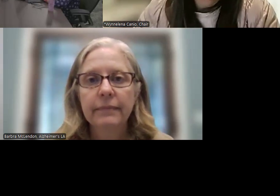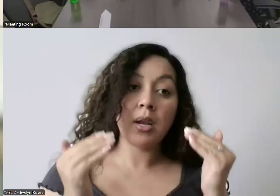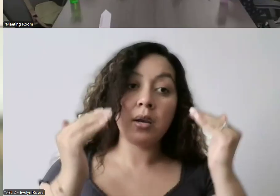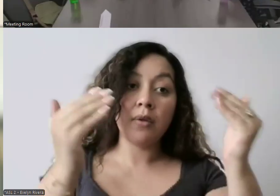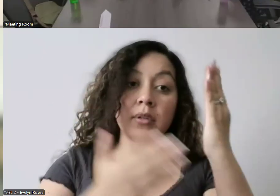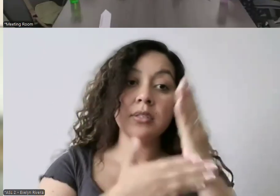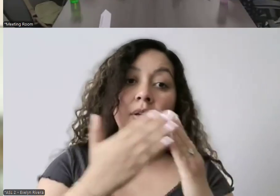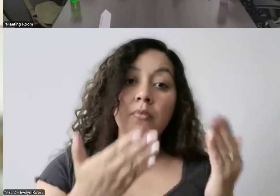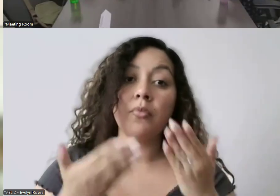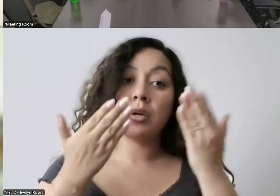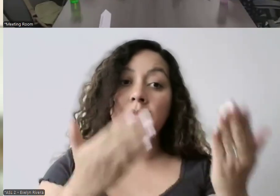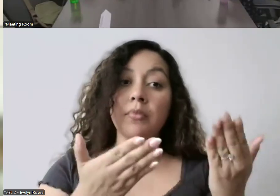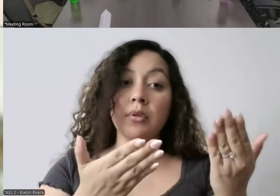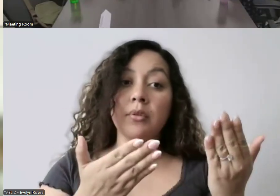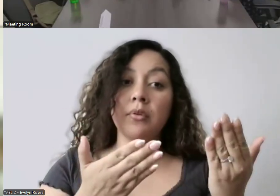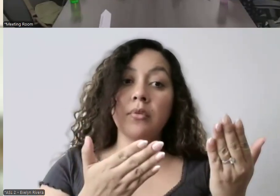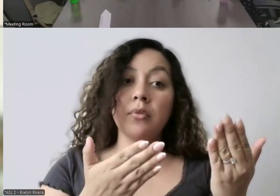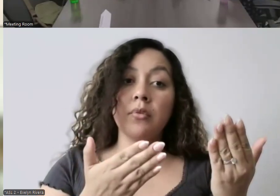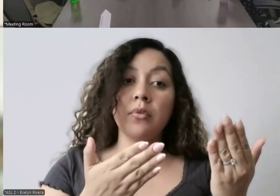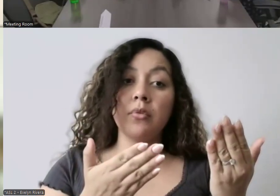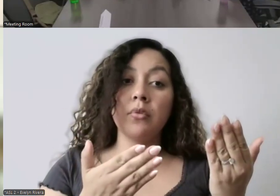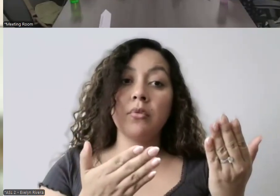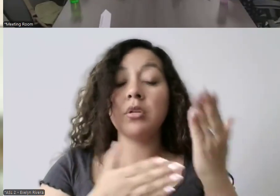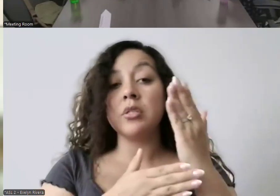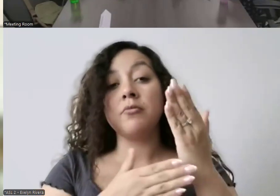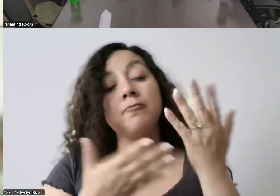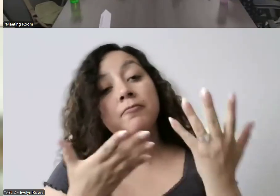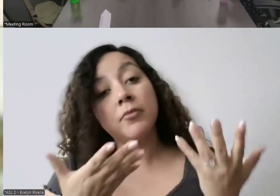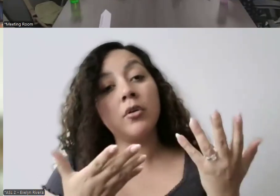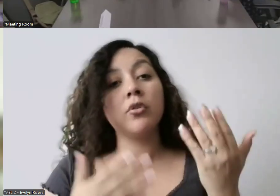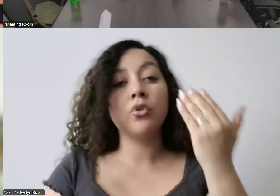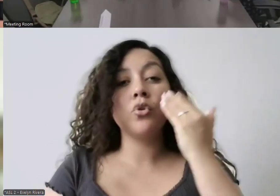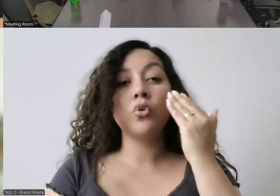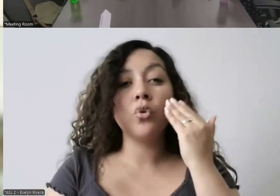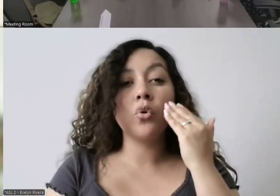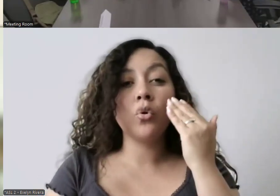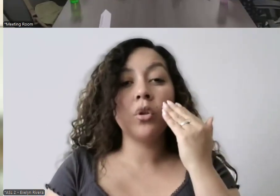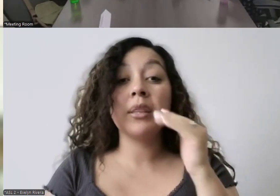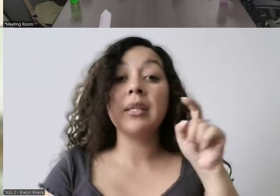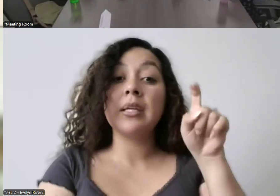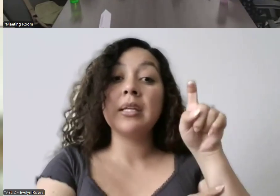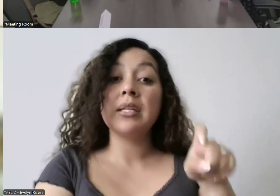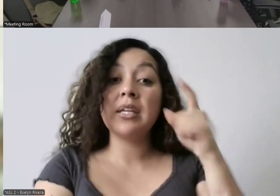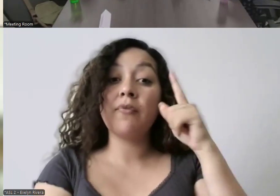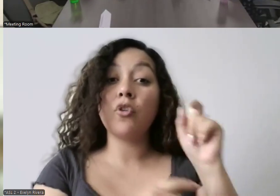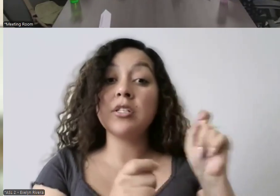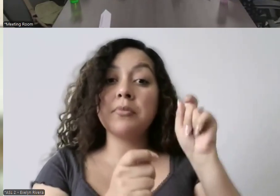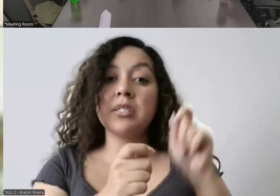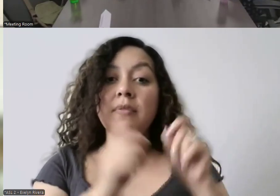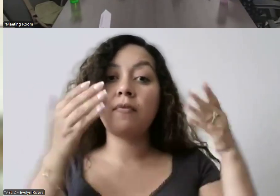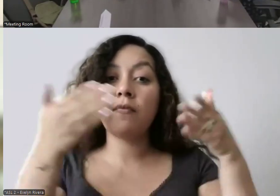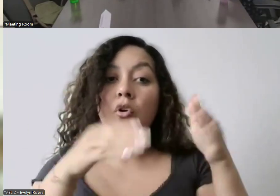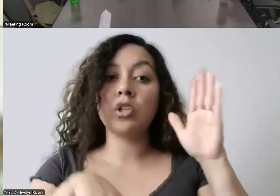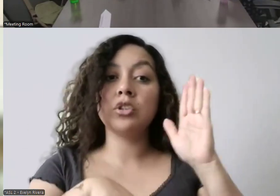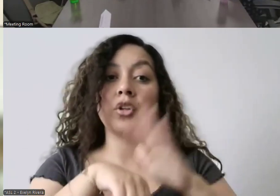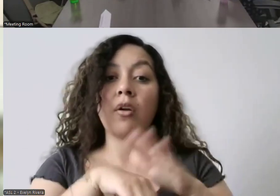need to be shared between, well, the need for specific focus on